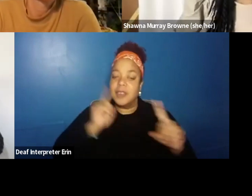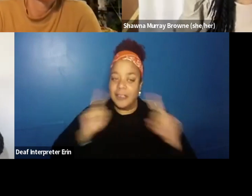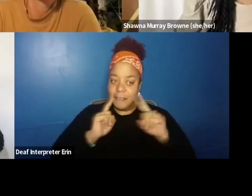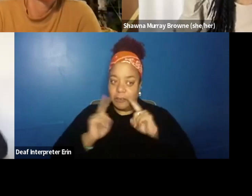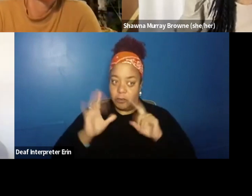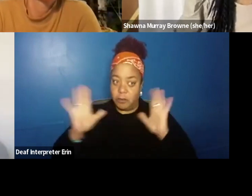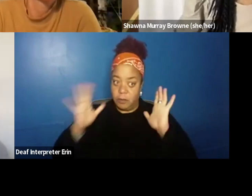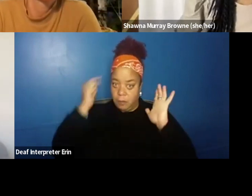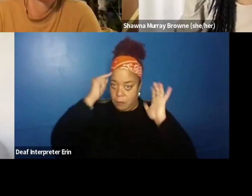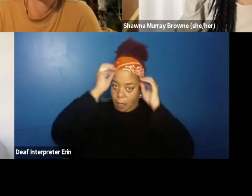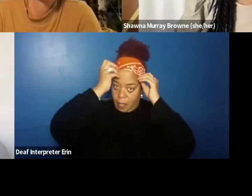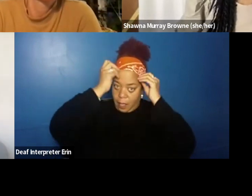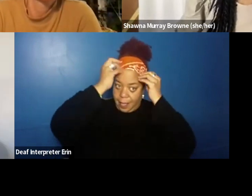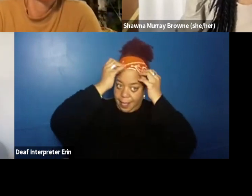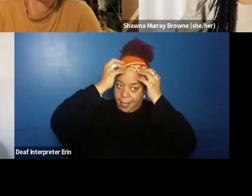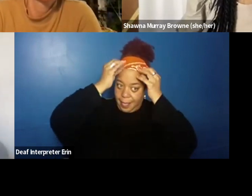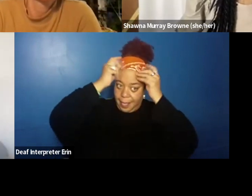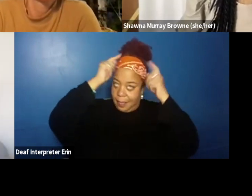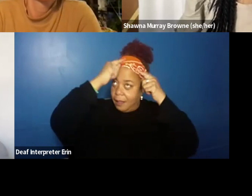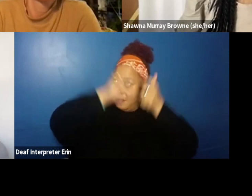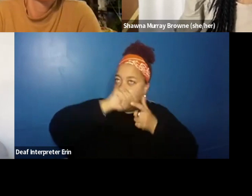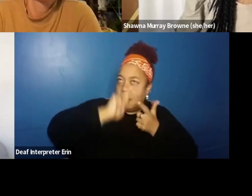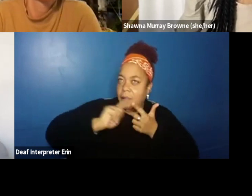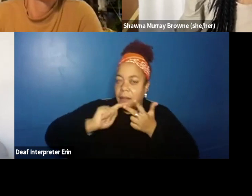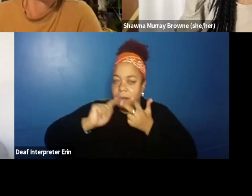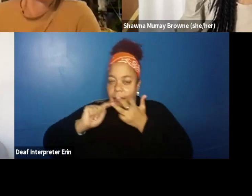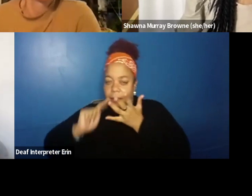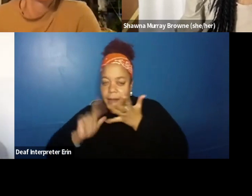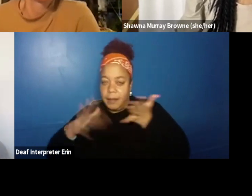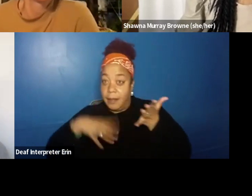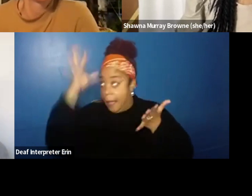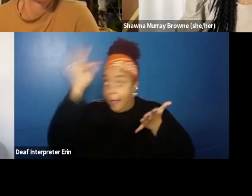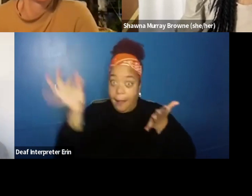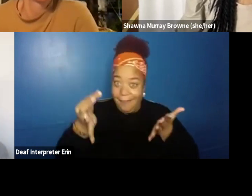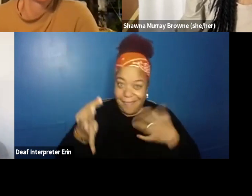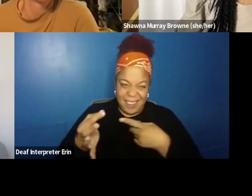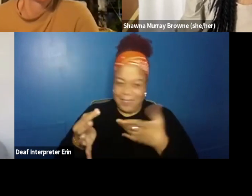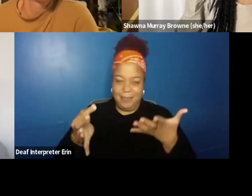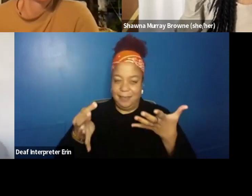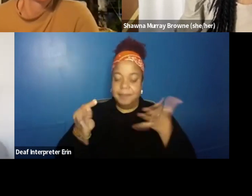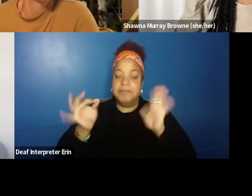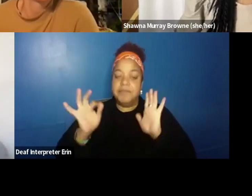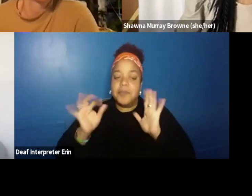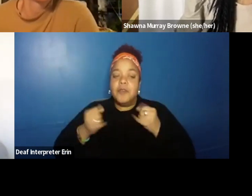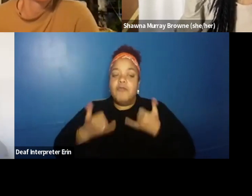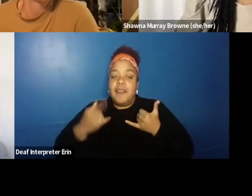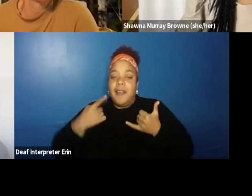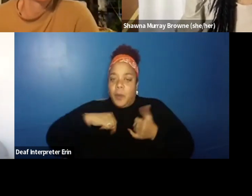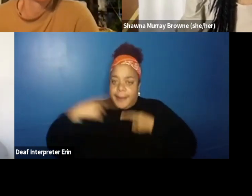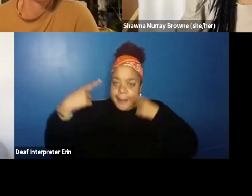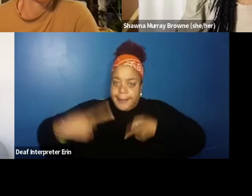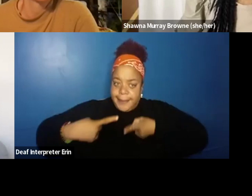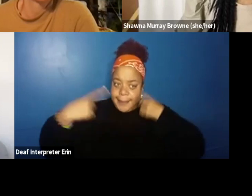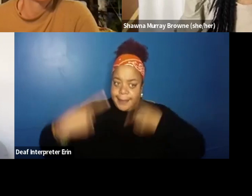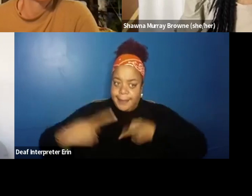to get one thing out. And that's because we're dealing with what I call the medical carceral industrial